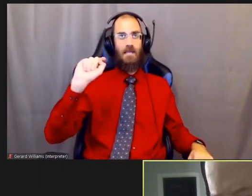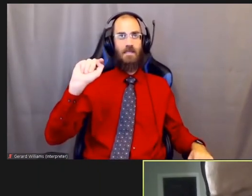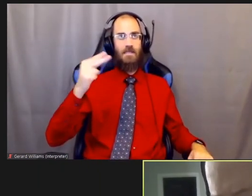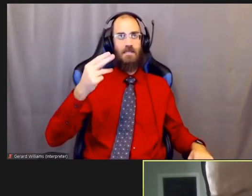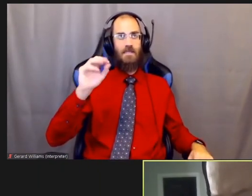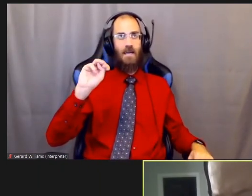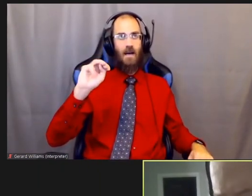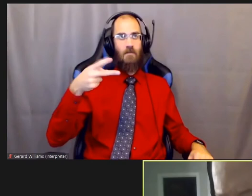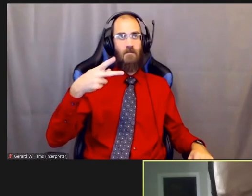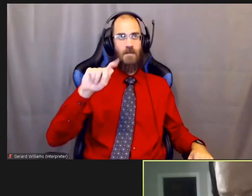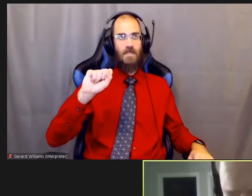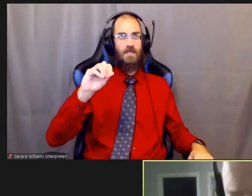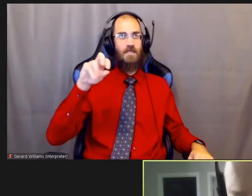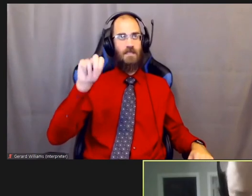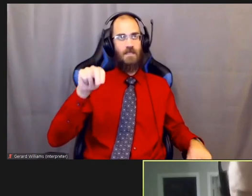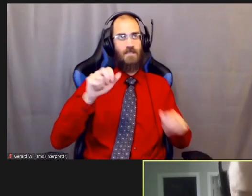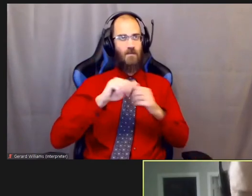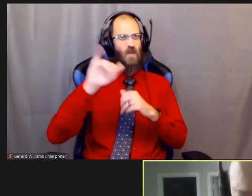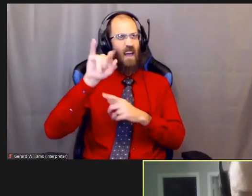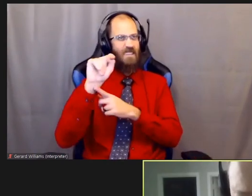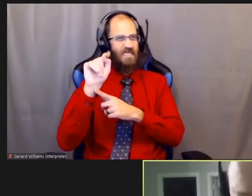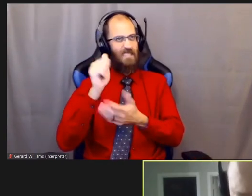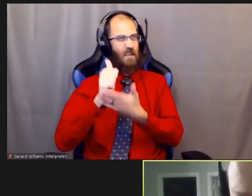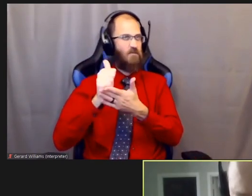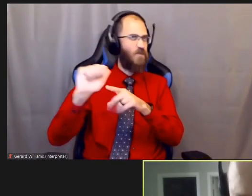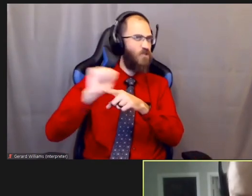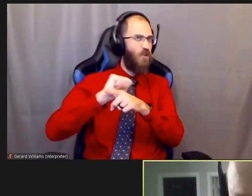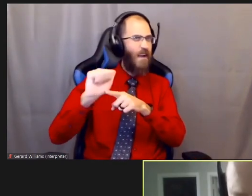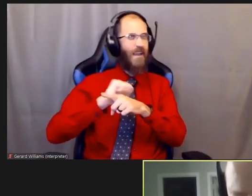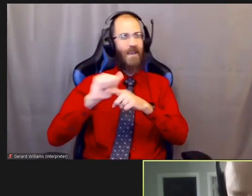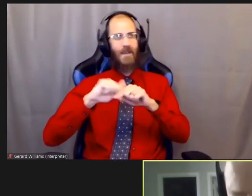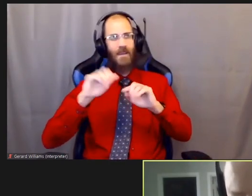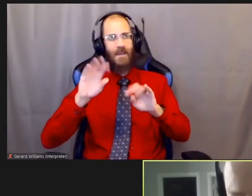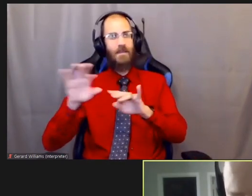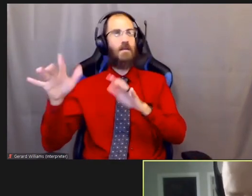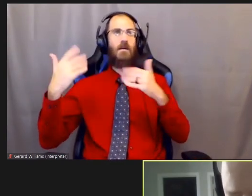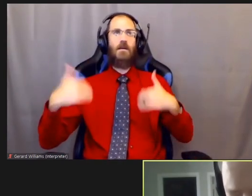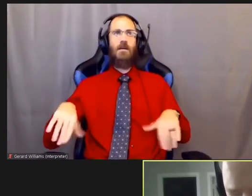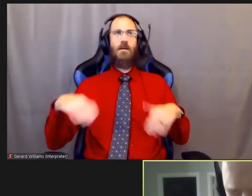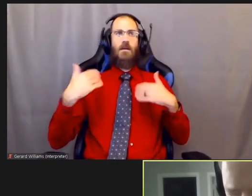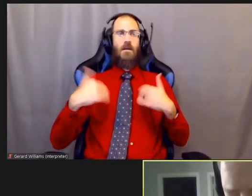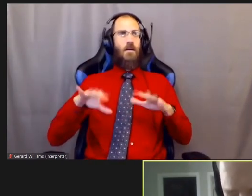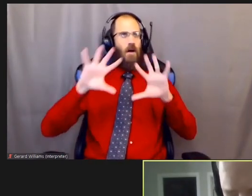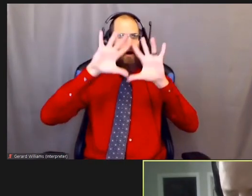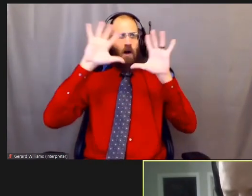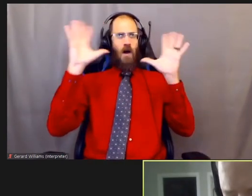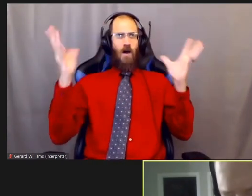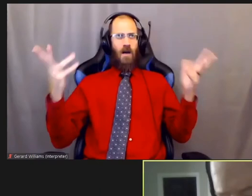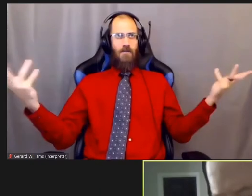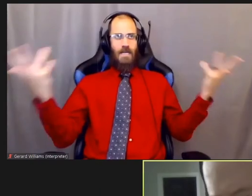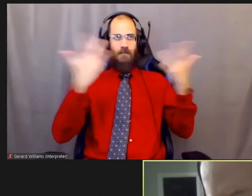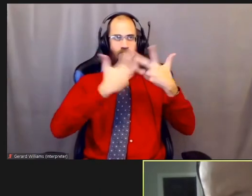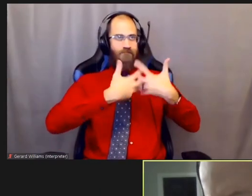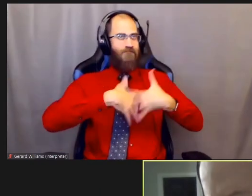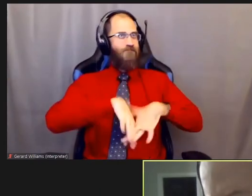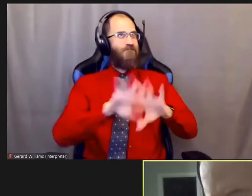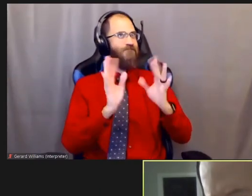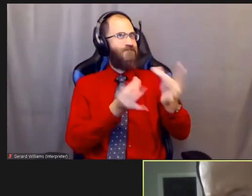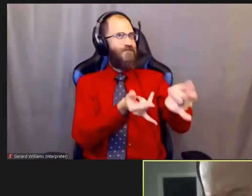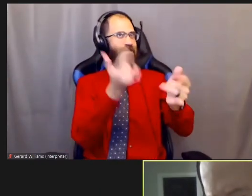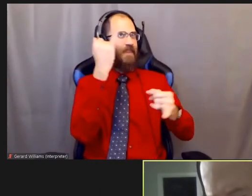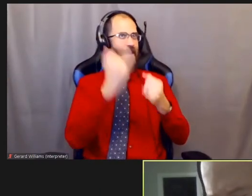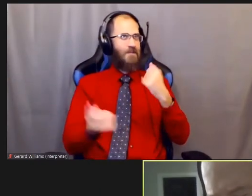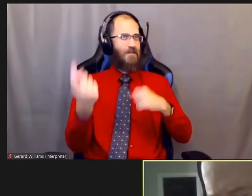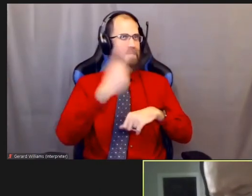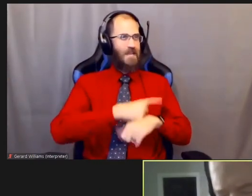department who helps with the a lot of our training needs and such. It all kind of works together at the end of the day.